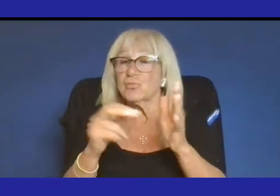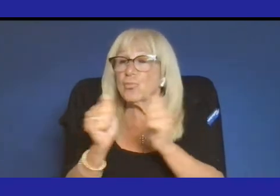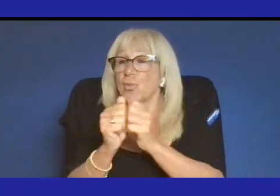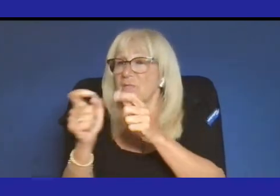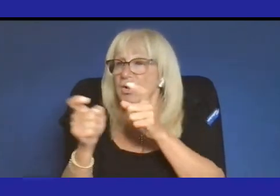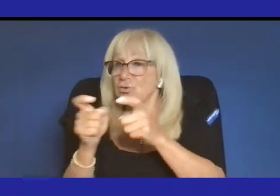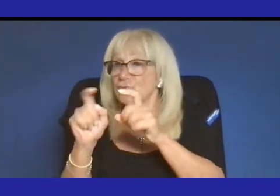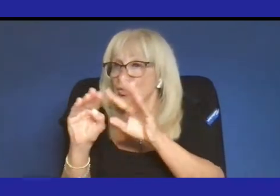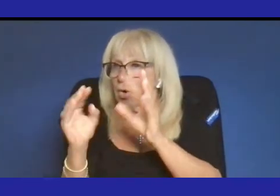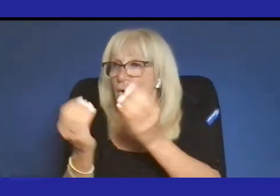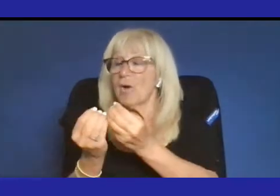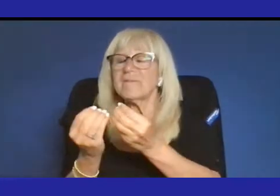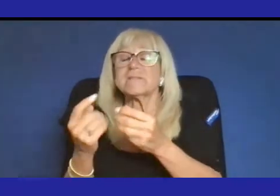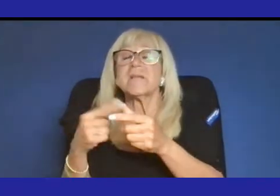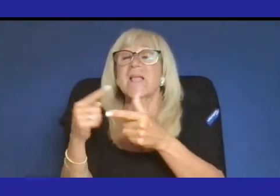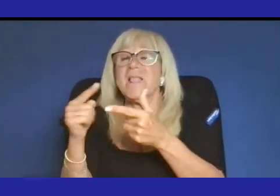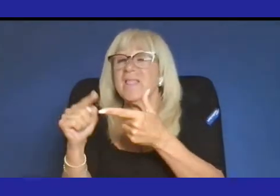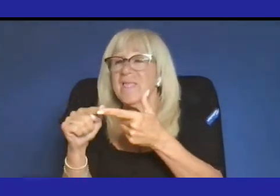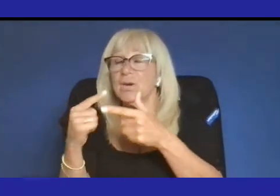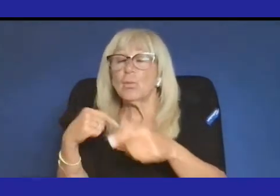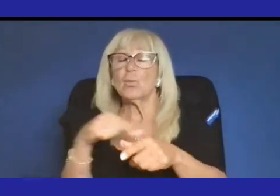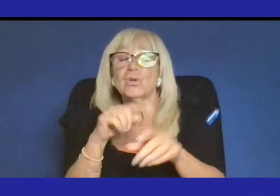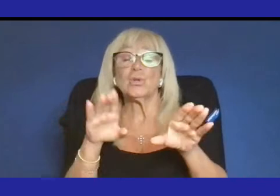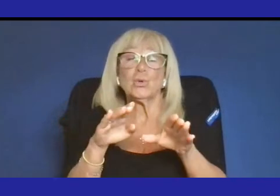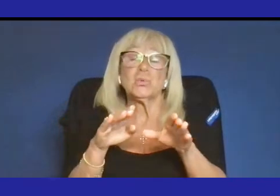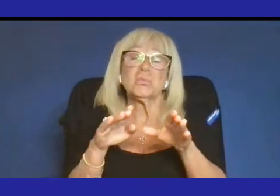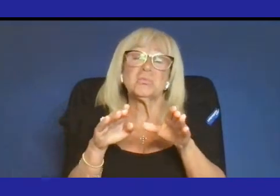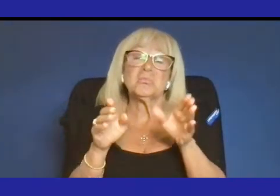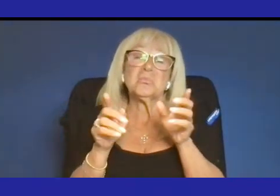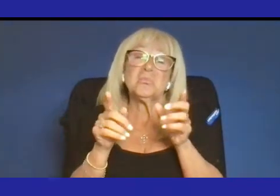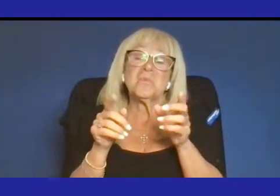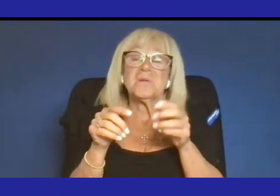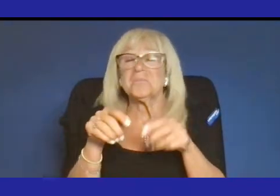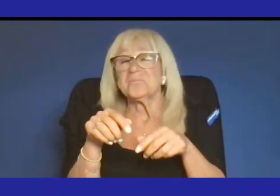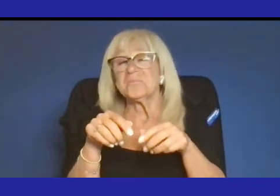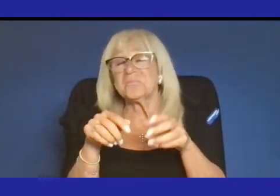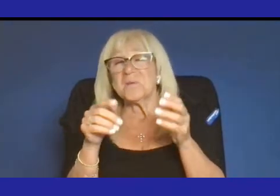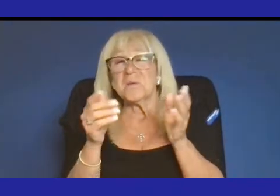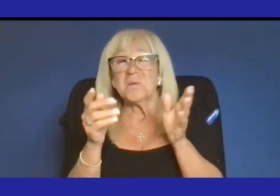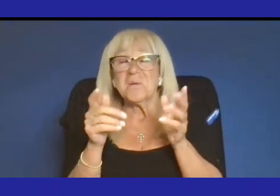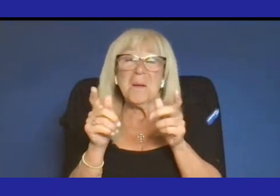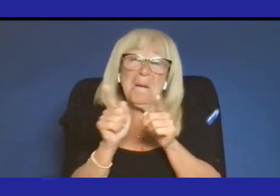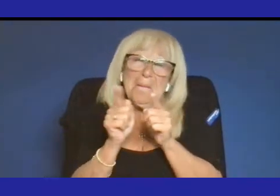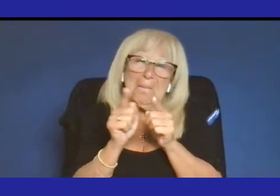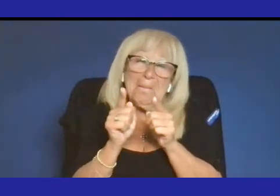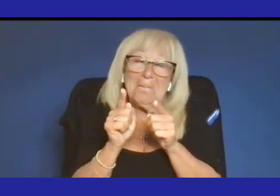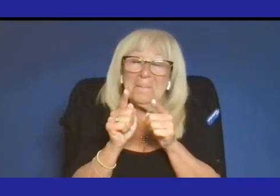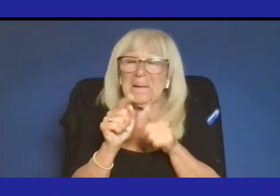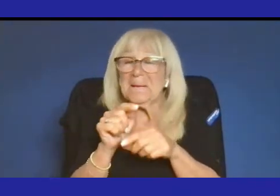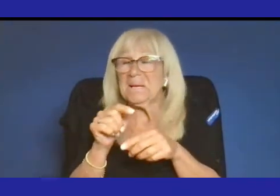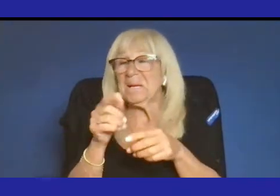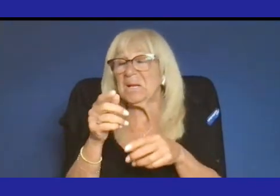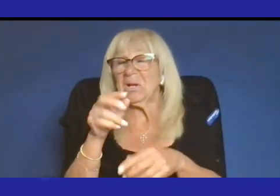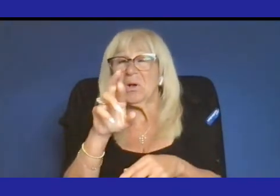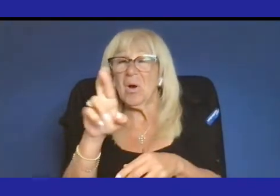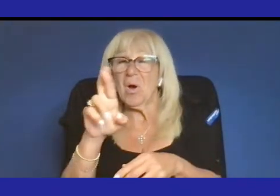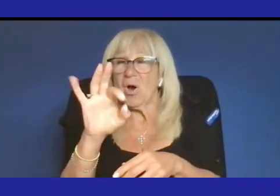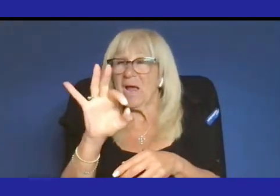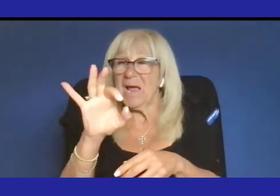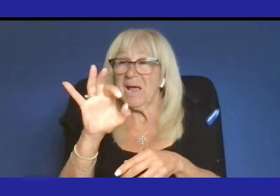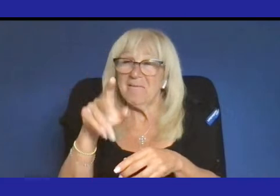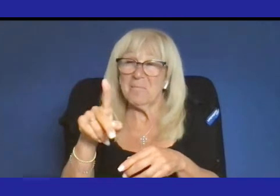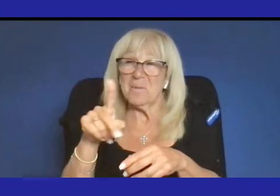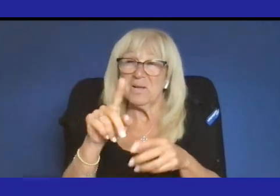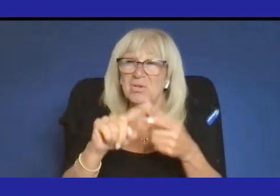do is we'll do a mini RFP within the pool to assign that particular vendor to a particular